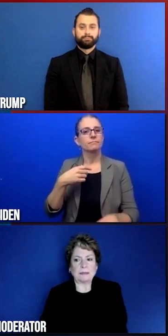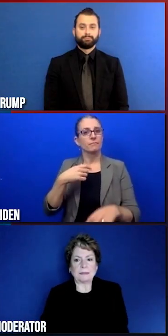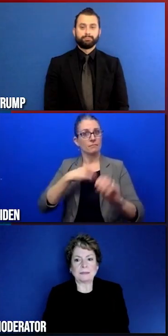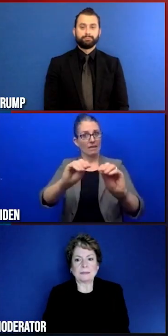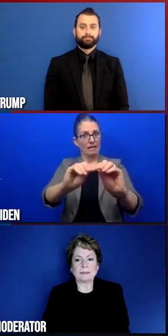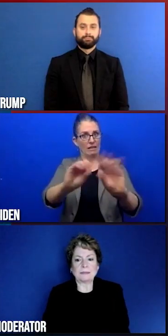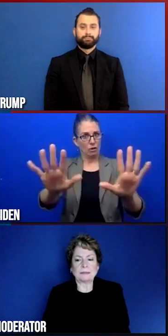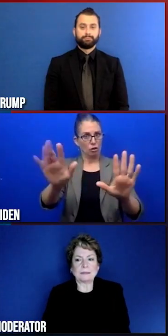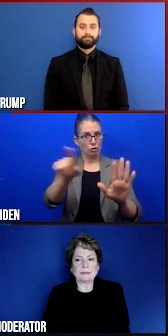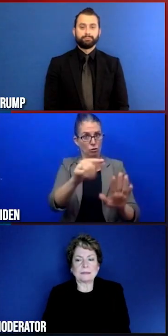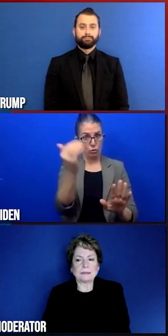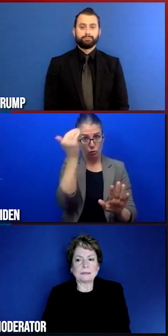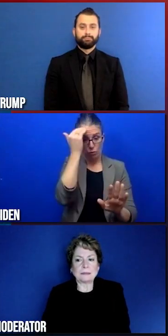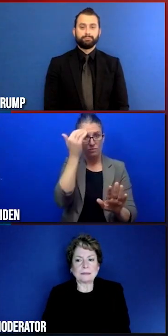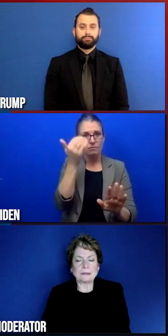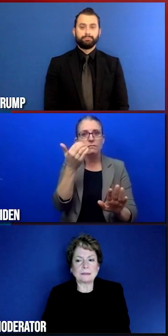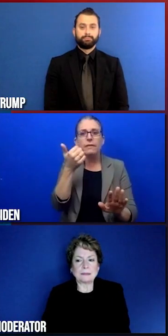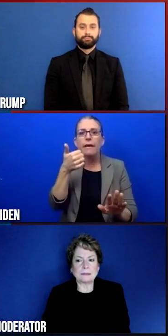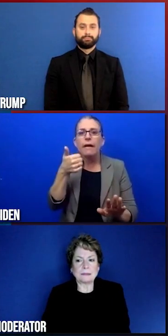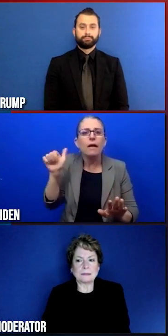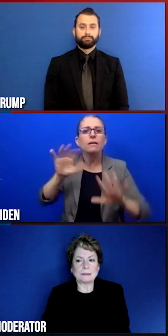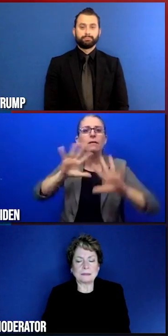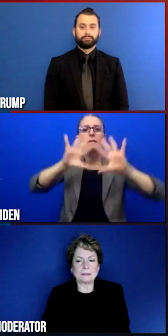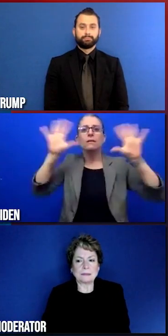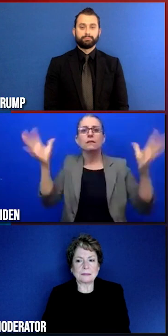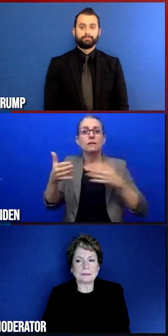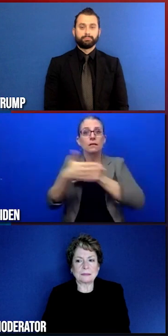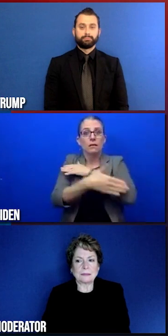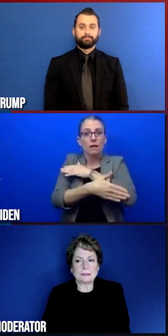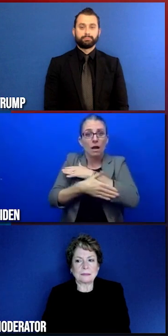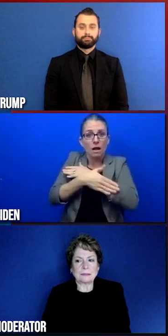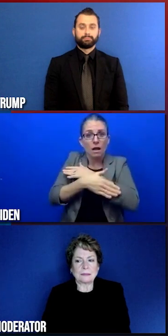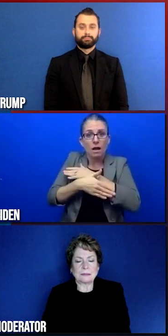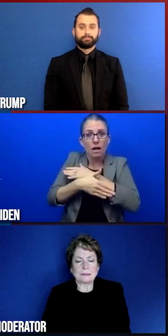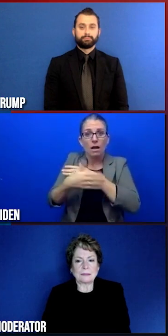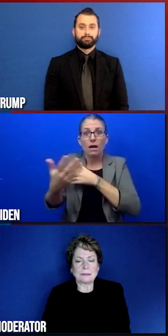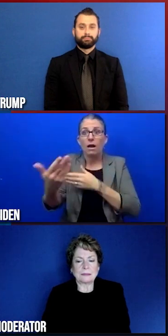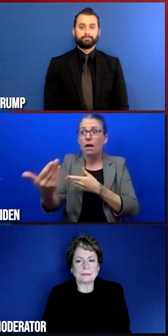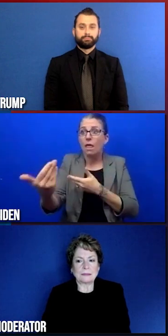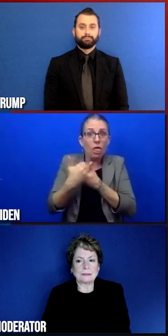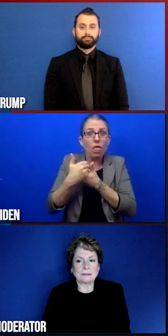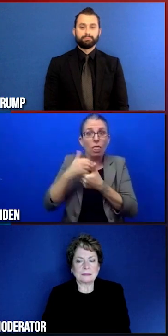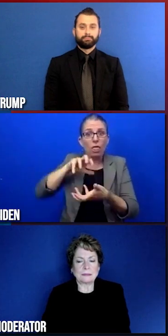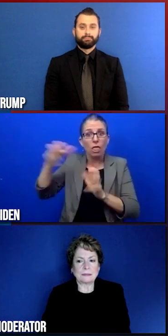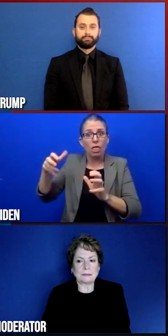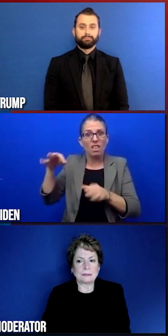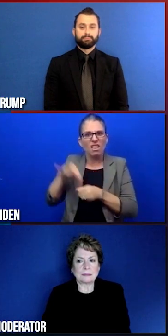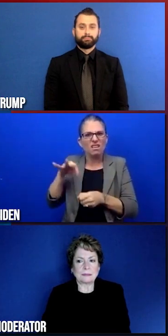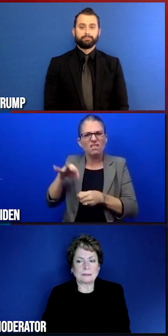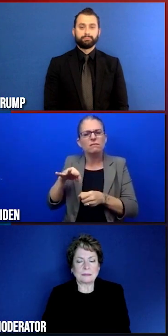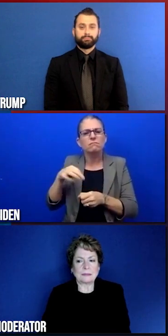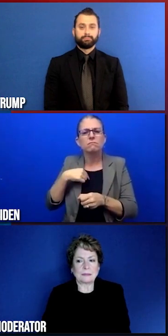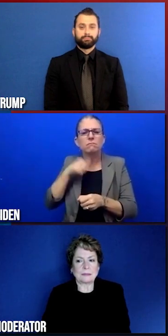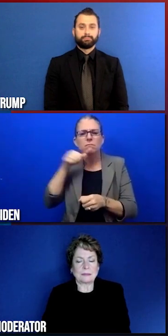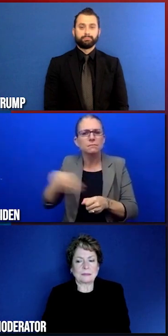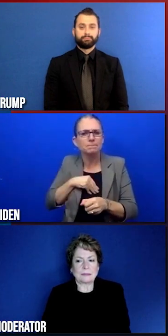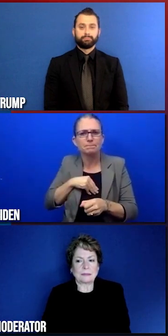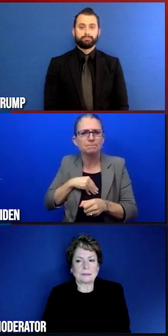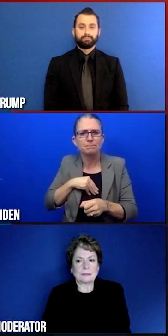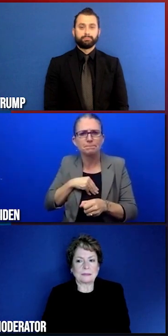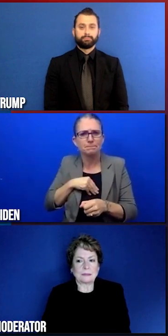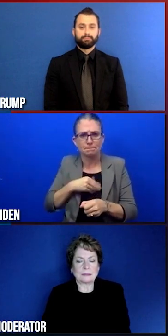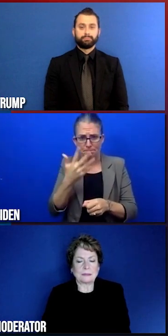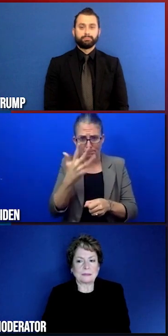is, that interferes in American elections will pay a price. They will pay a price. And it's been overwhelmingly clear